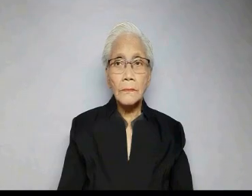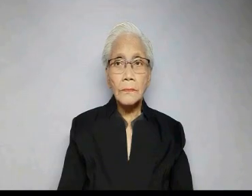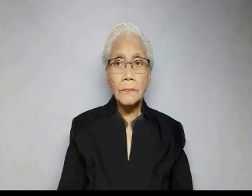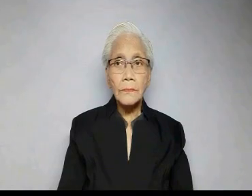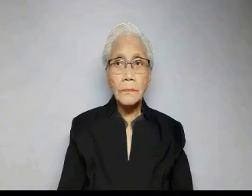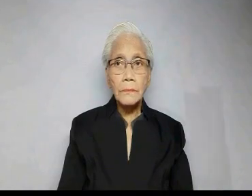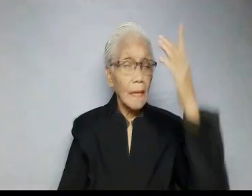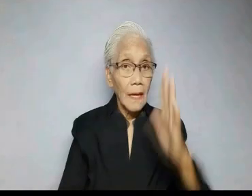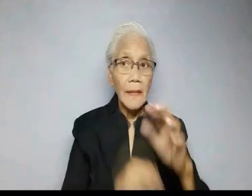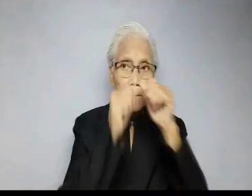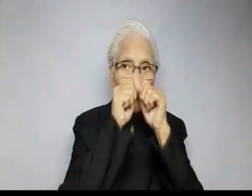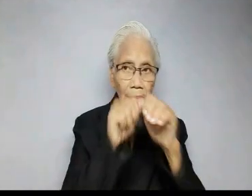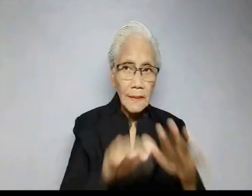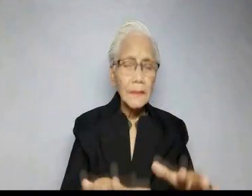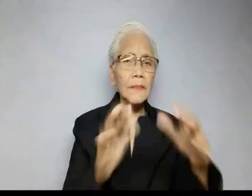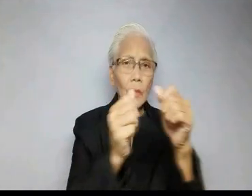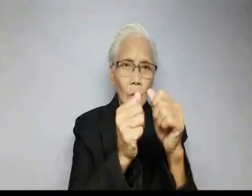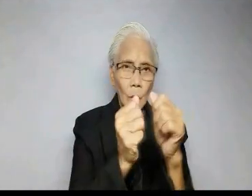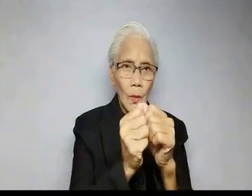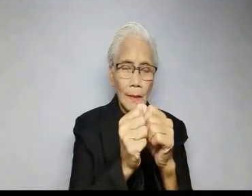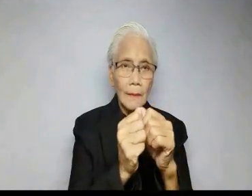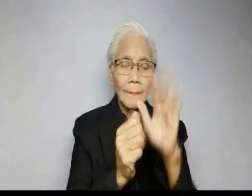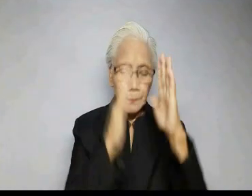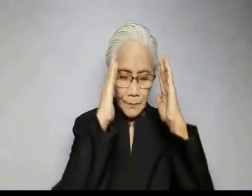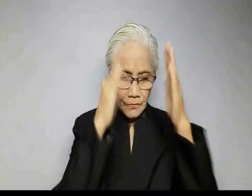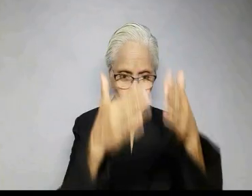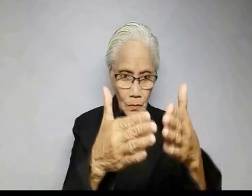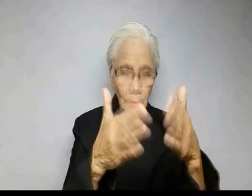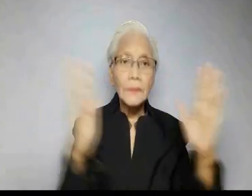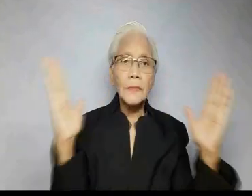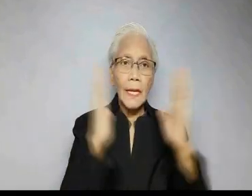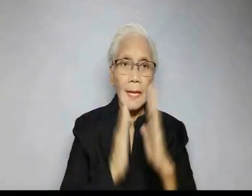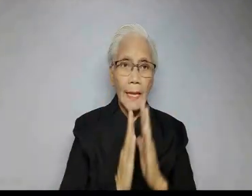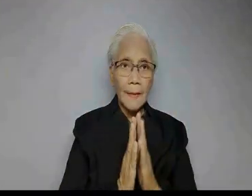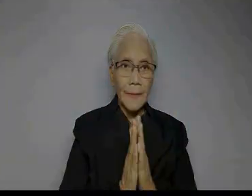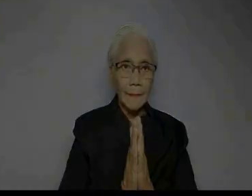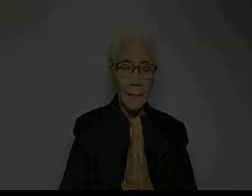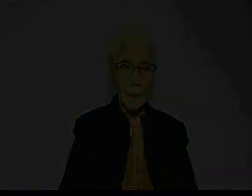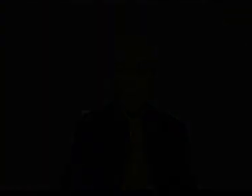May God bless us with godly focus. Amen.